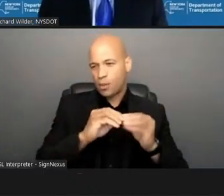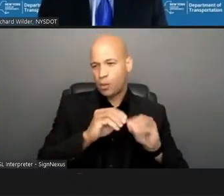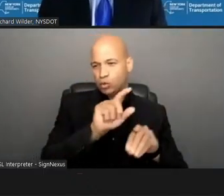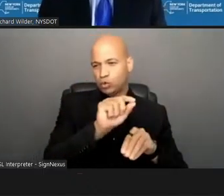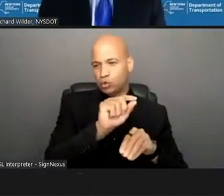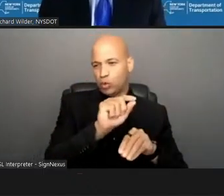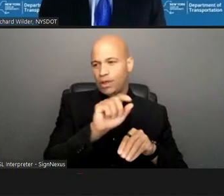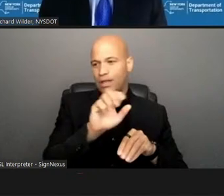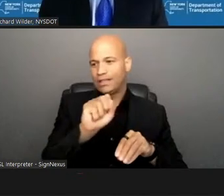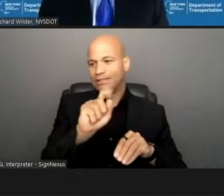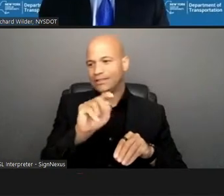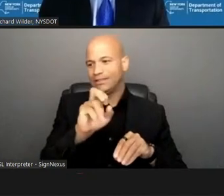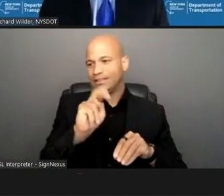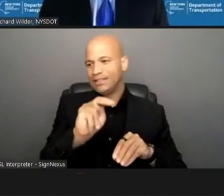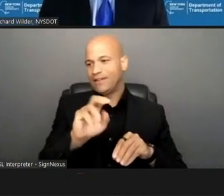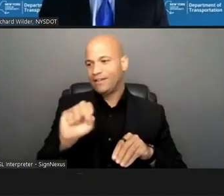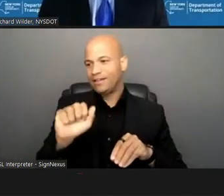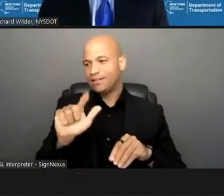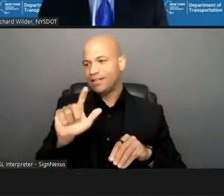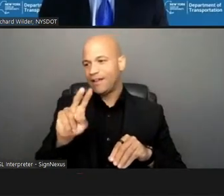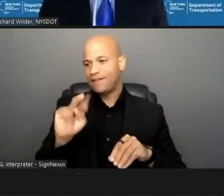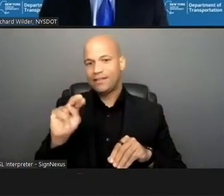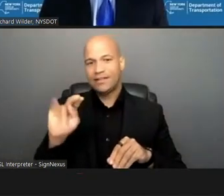list Stephen salveson